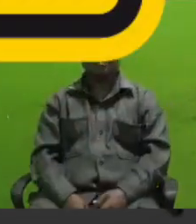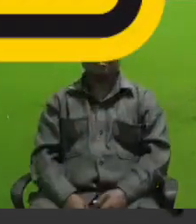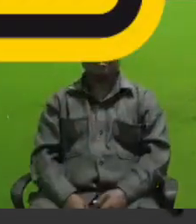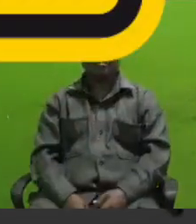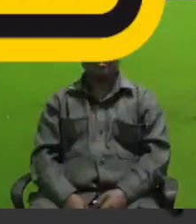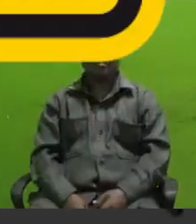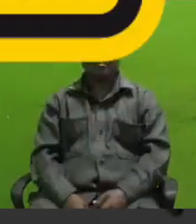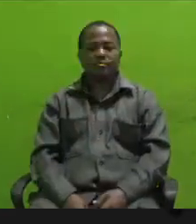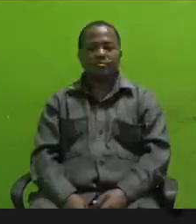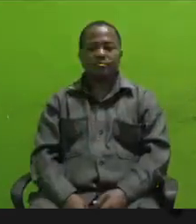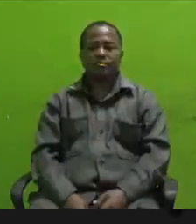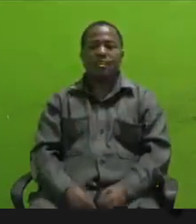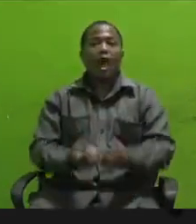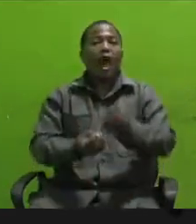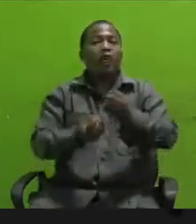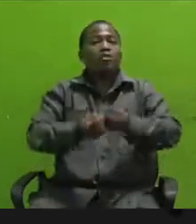Explosive.